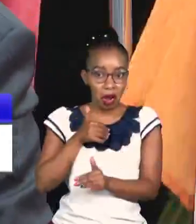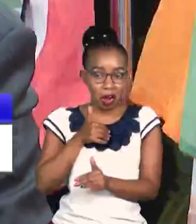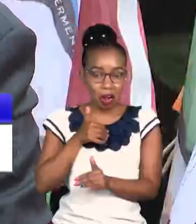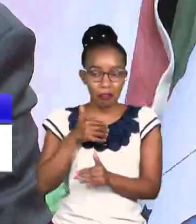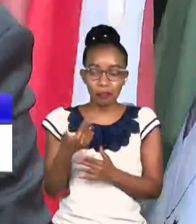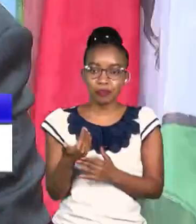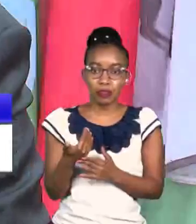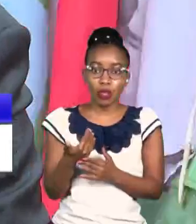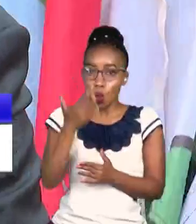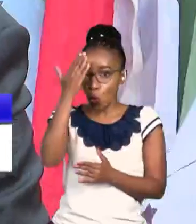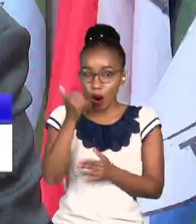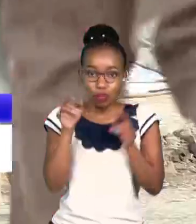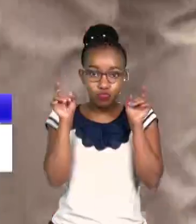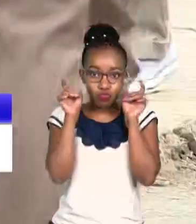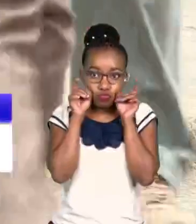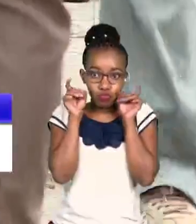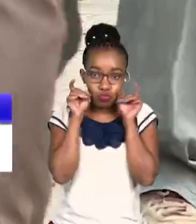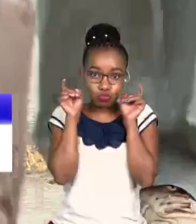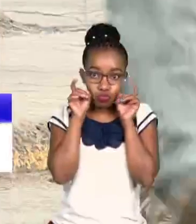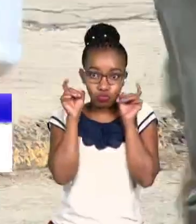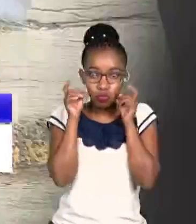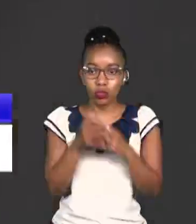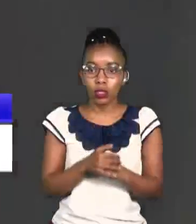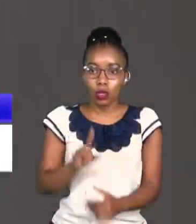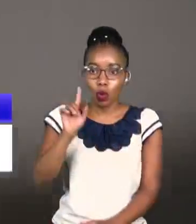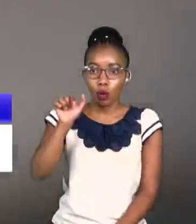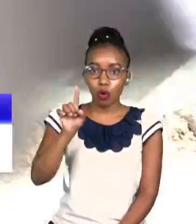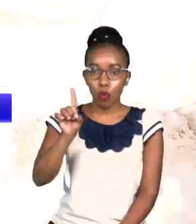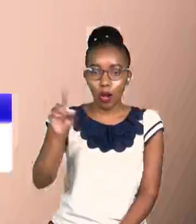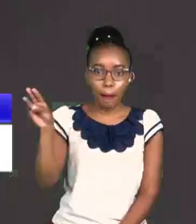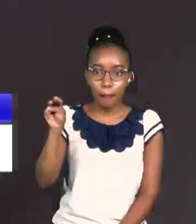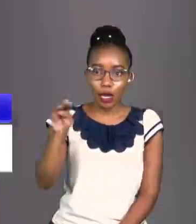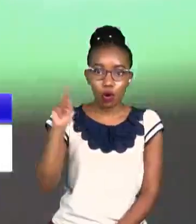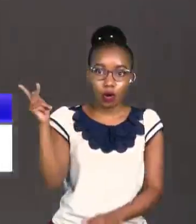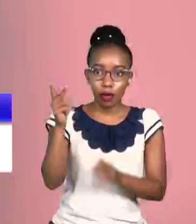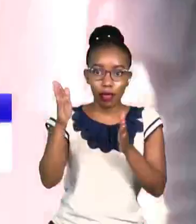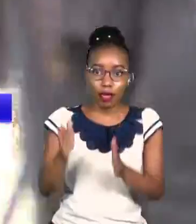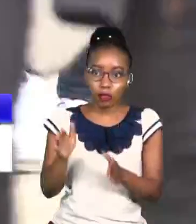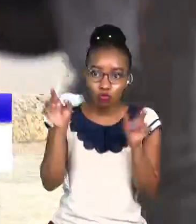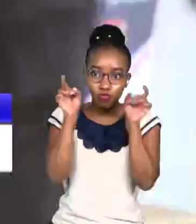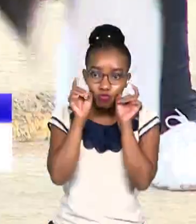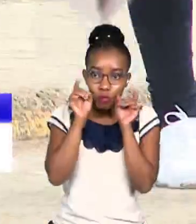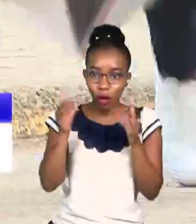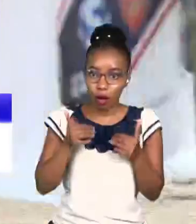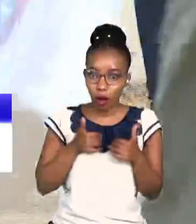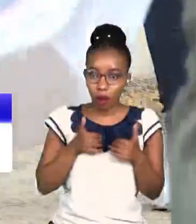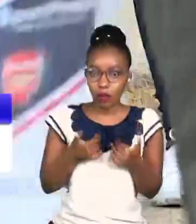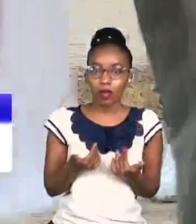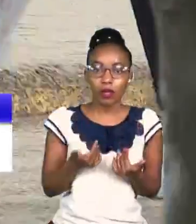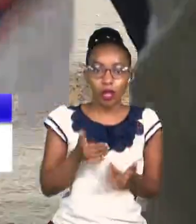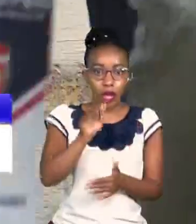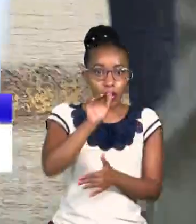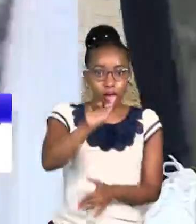of HIV care and treatment of 1.1 million Kenyans living with HIV, therefore calling out